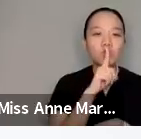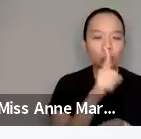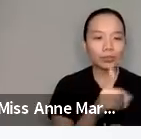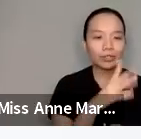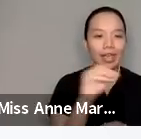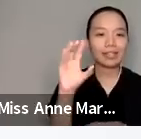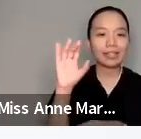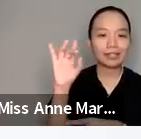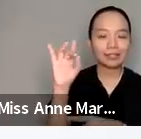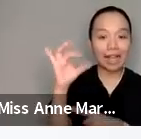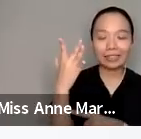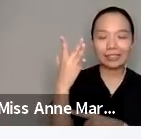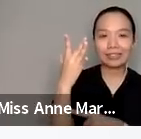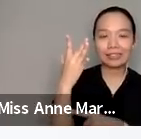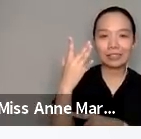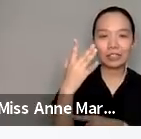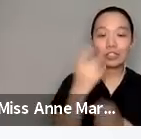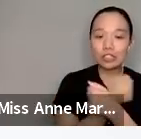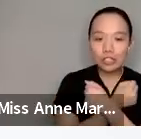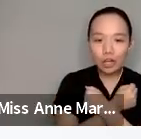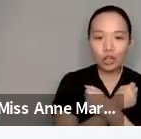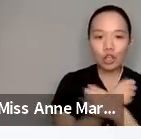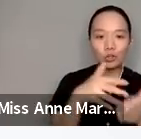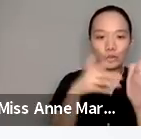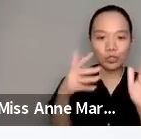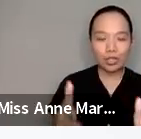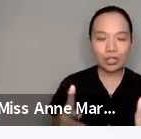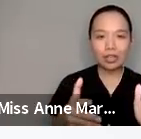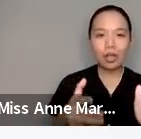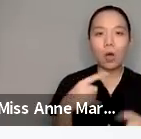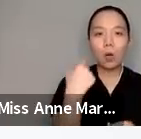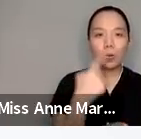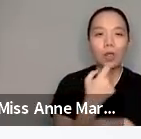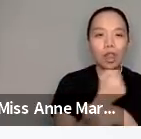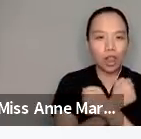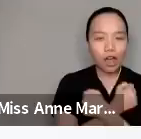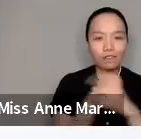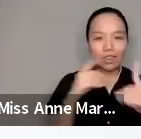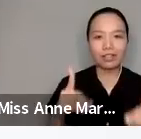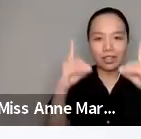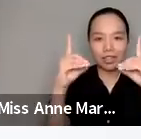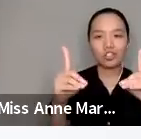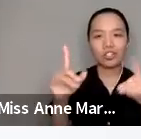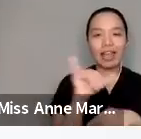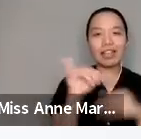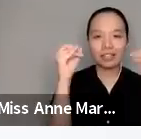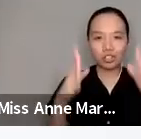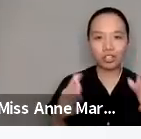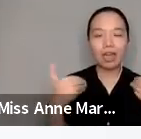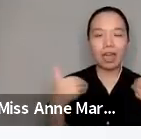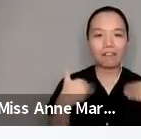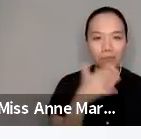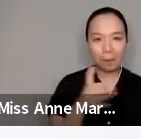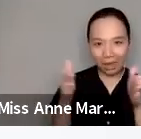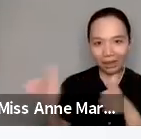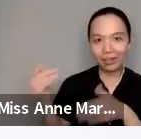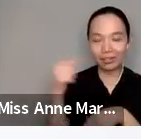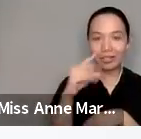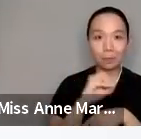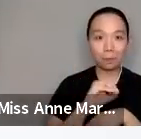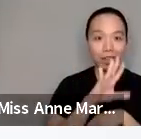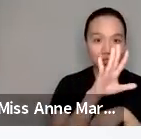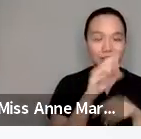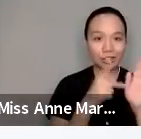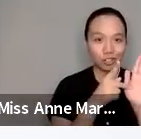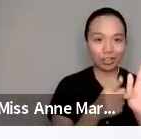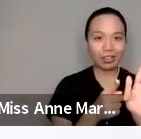dear students, to whom we direct all our efforts, love, and dedication as teachers, have prepared these presentations as